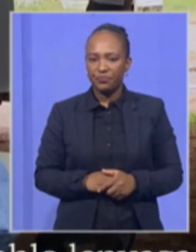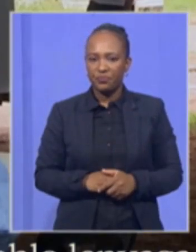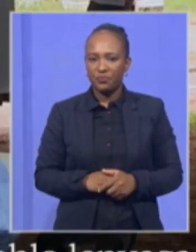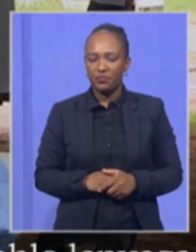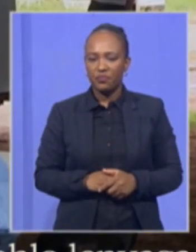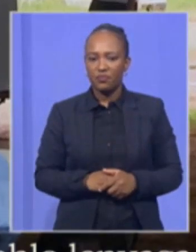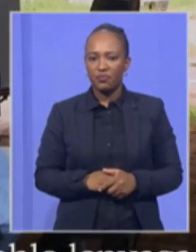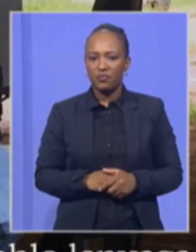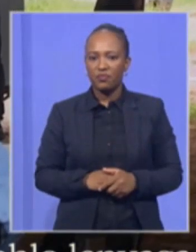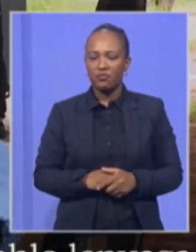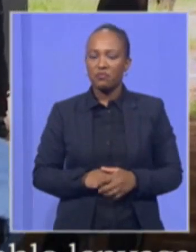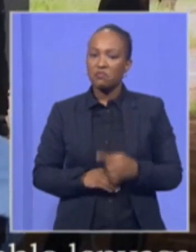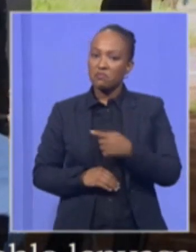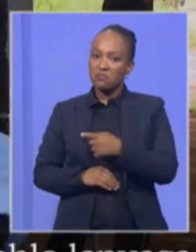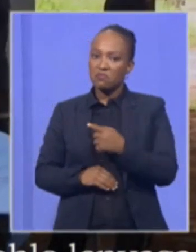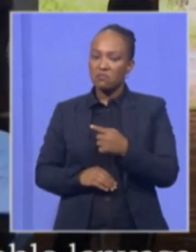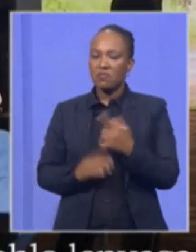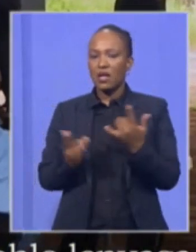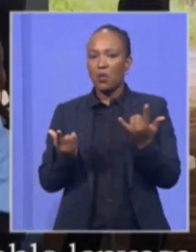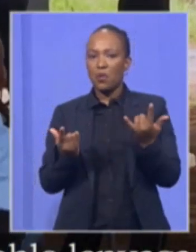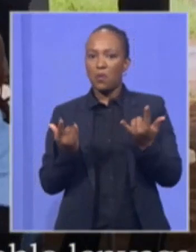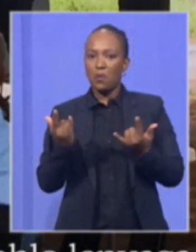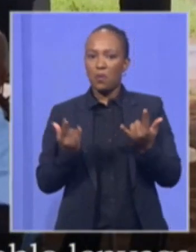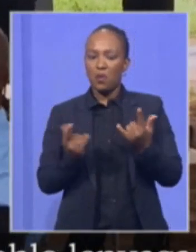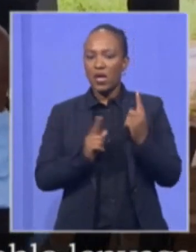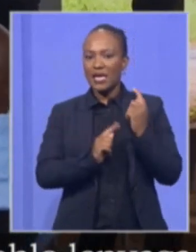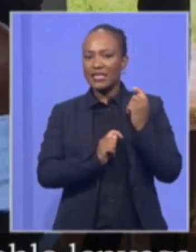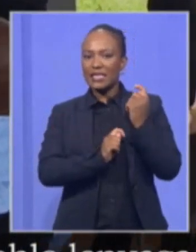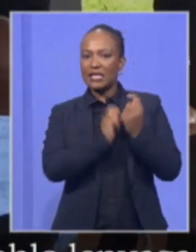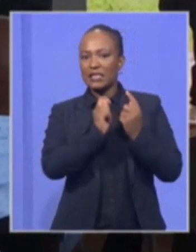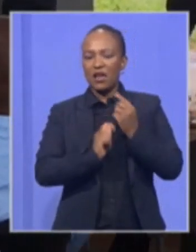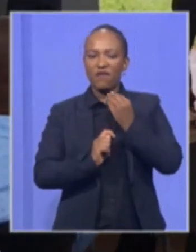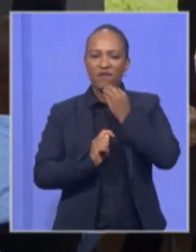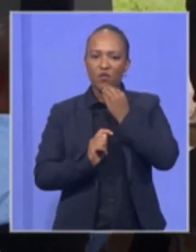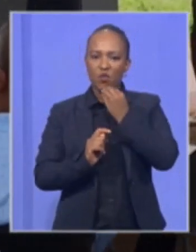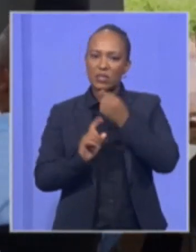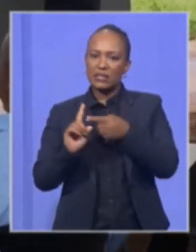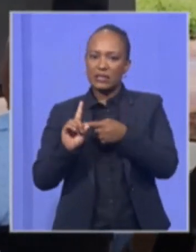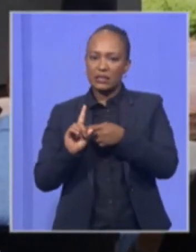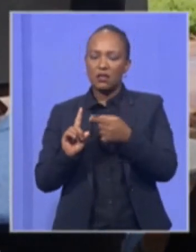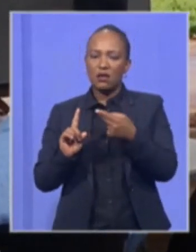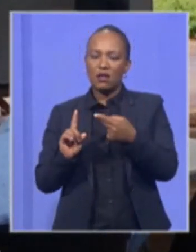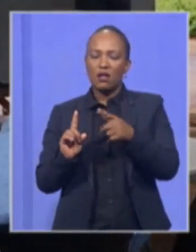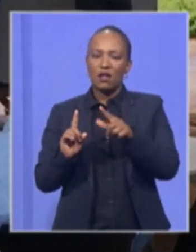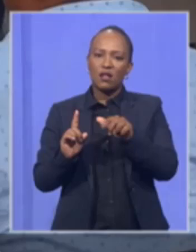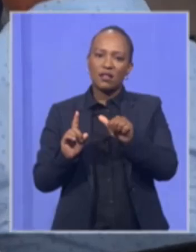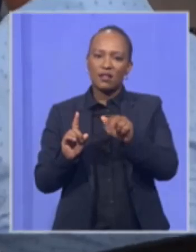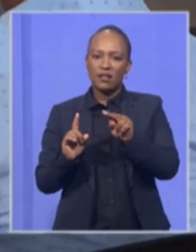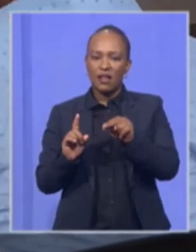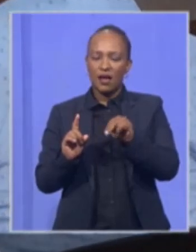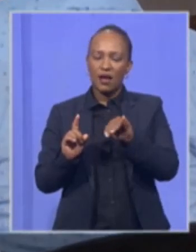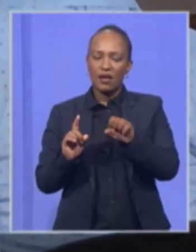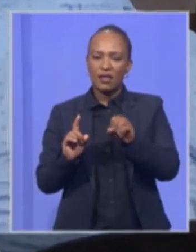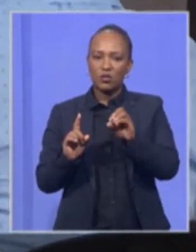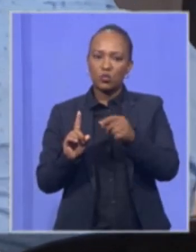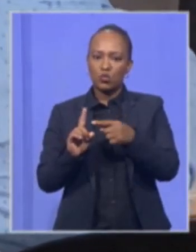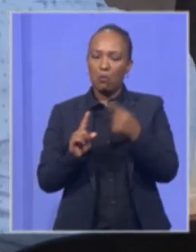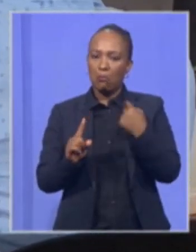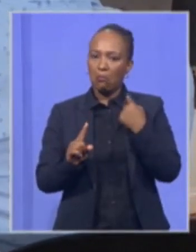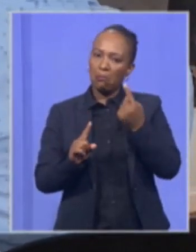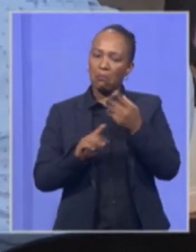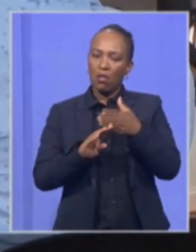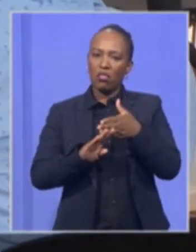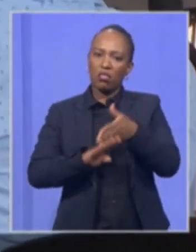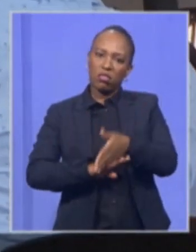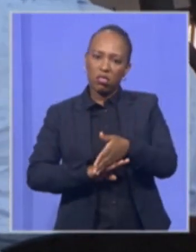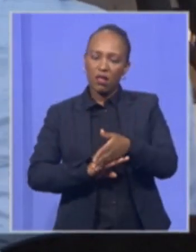Morekisi wa dijo tsa setso tse di apeilweng mo mmeleng a le Hlanganiso o tsamaisa kgwebo e nna le dingwaga di le 17 e ntse e dira.